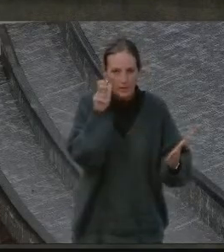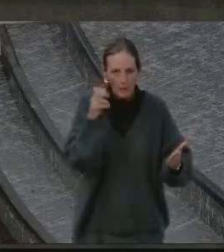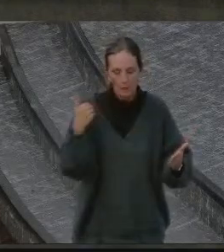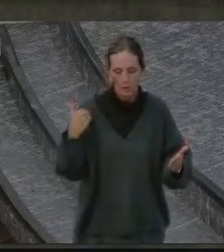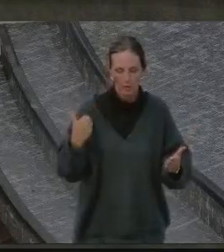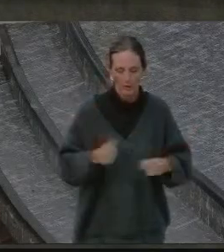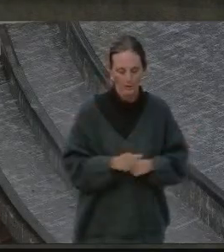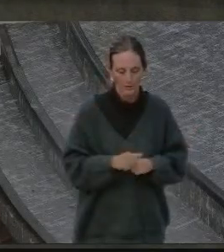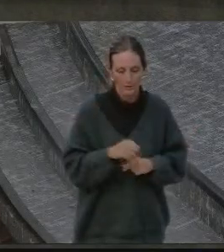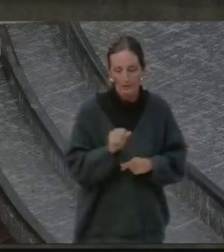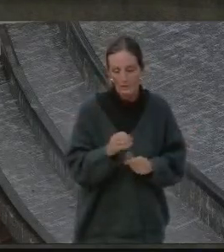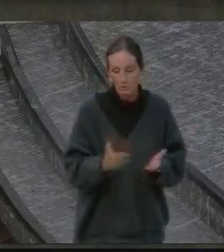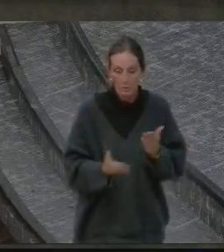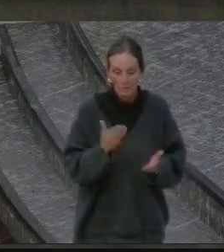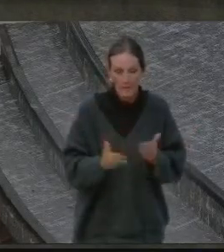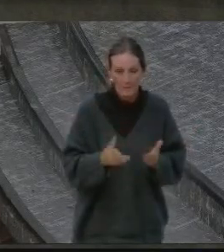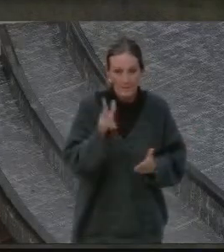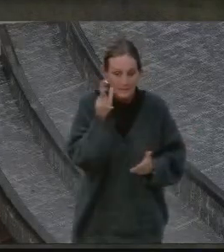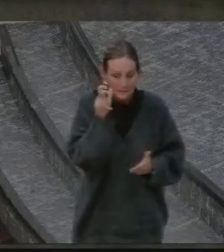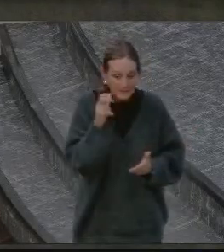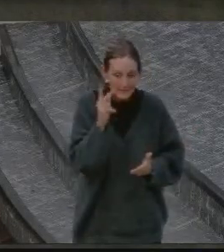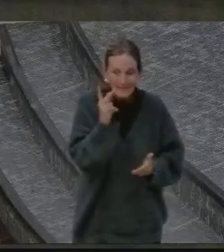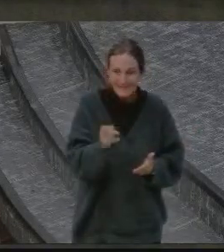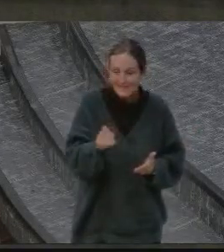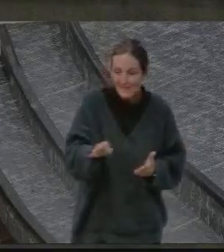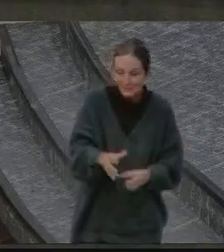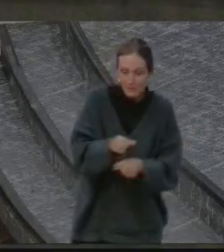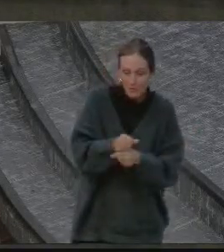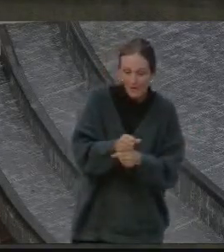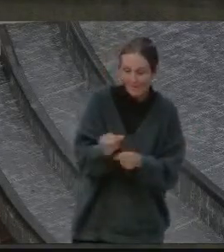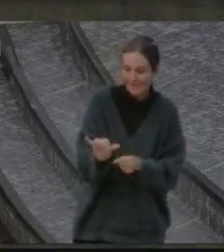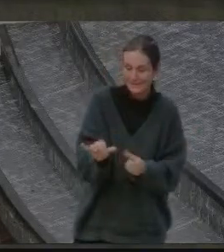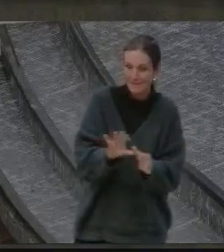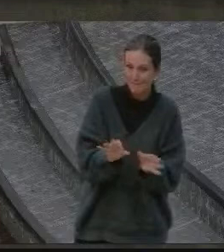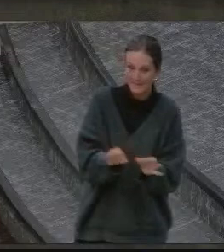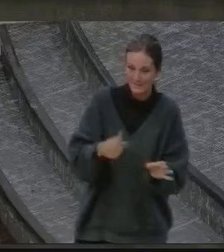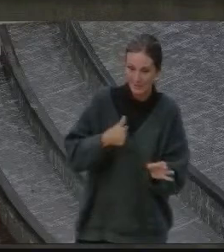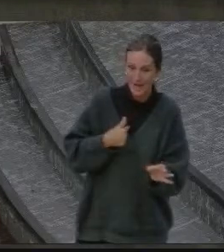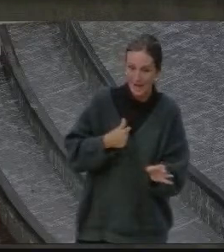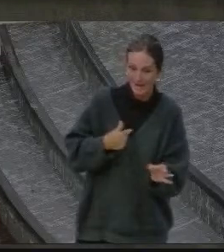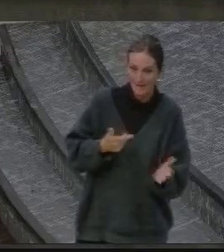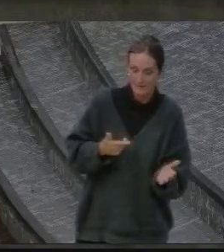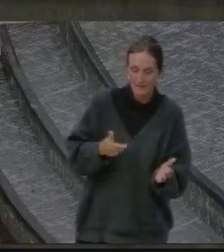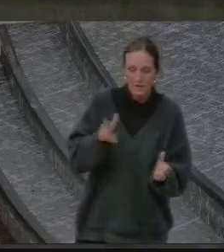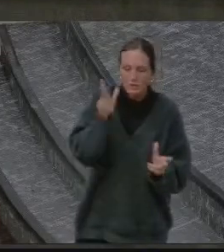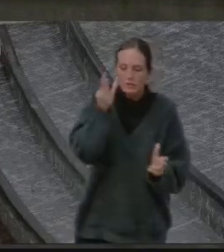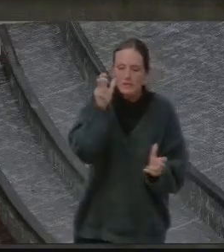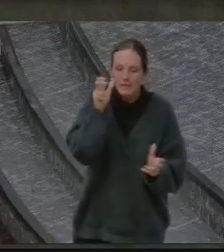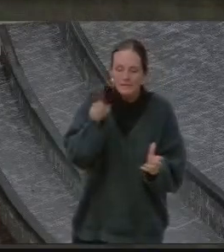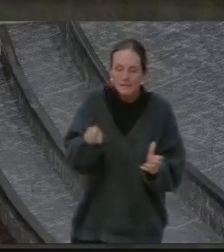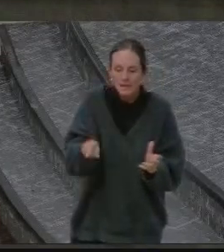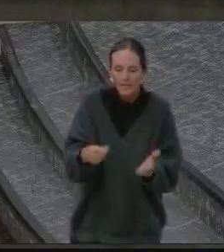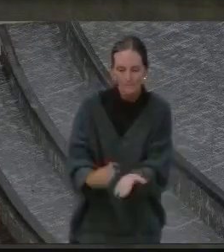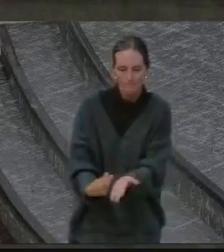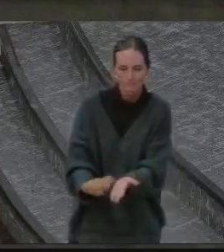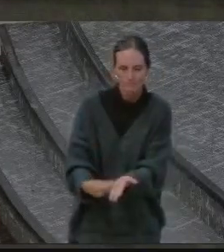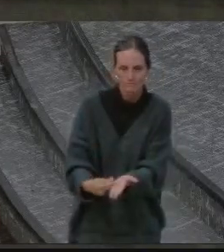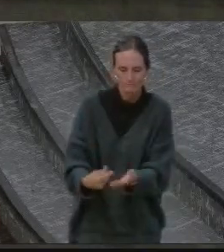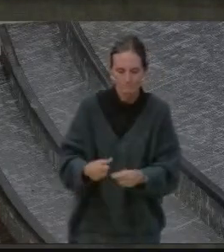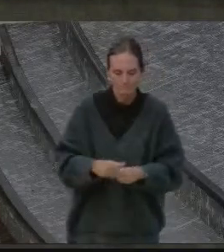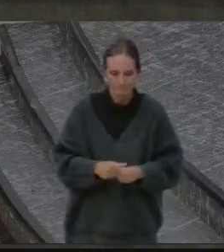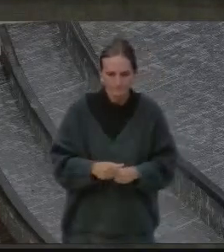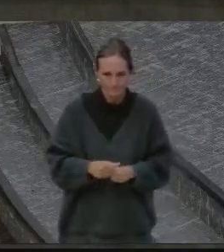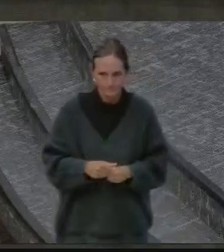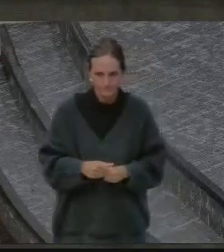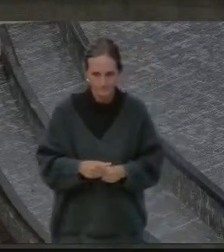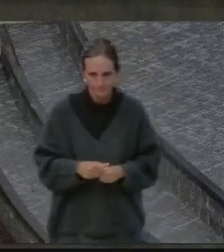think it's probably worthwhile to listen to see if you get the same message that I got in listening to them talk about it to the superintendents. So that's